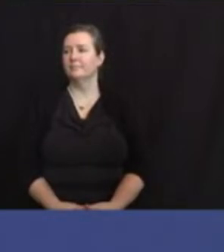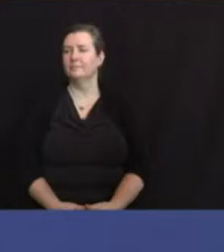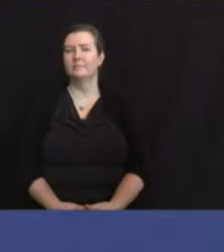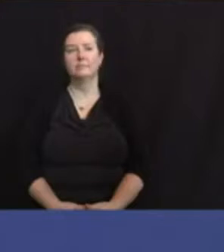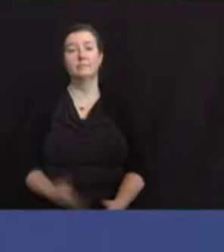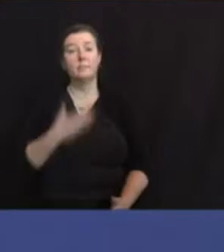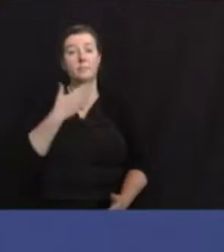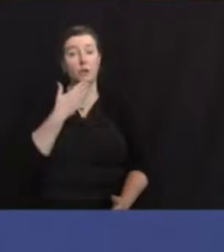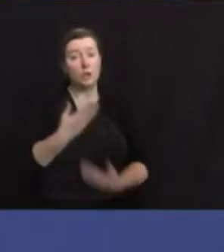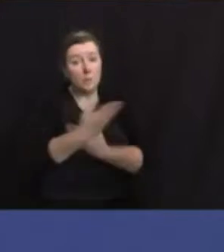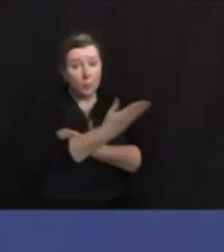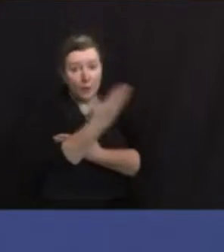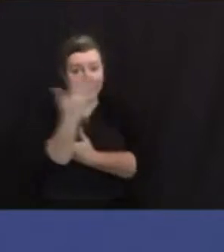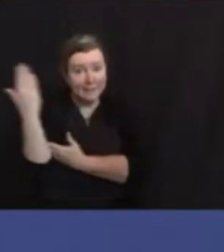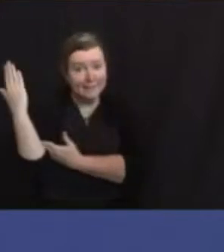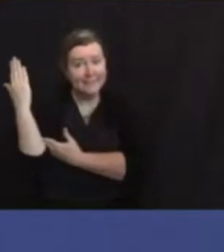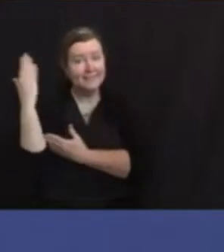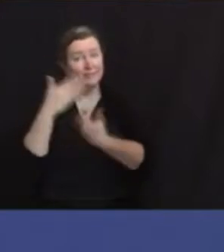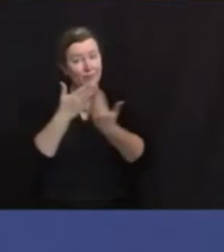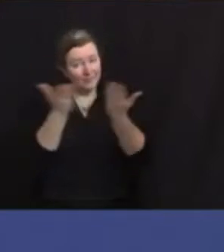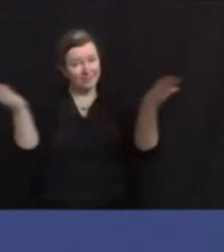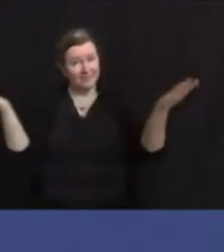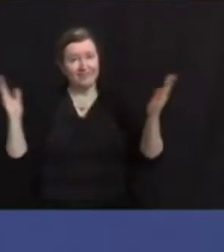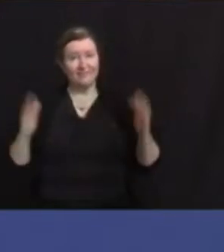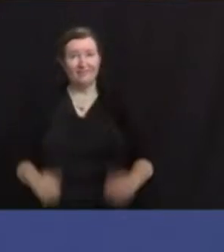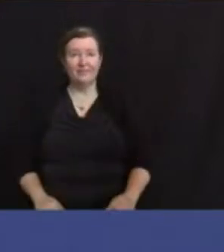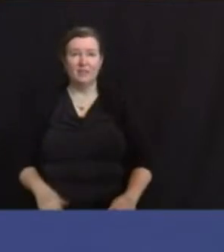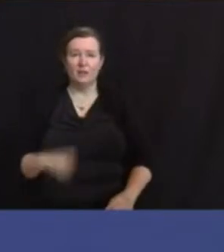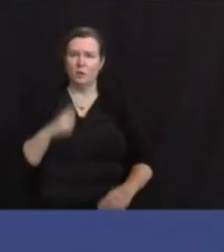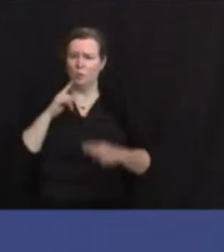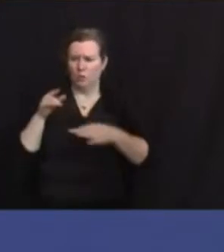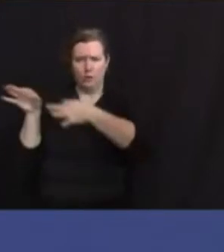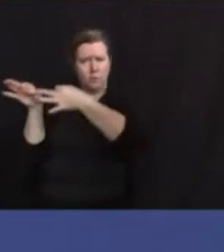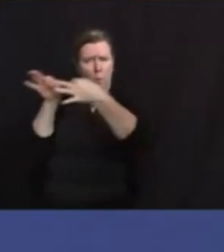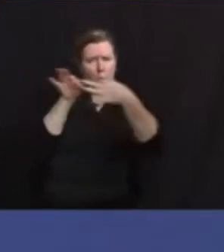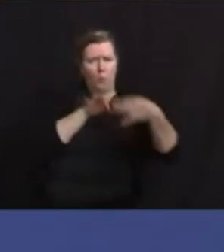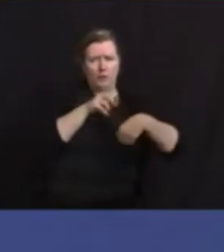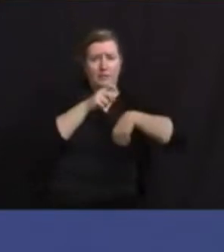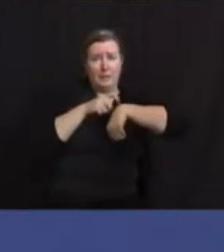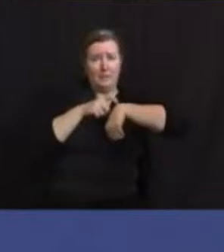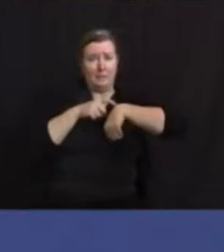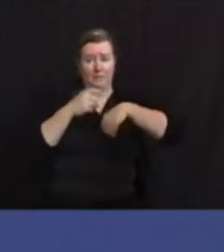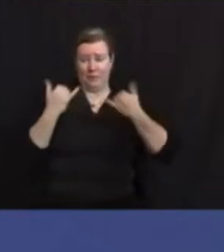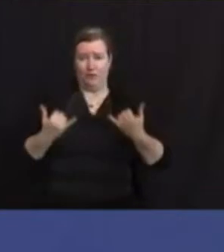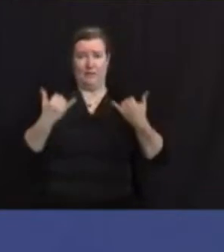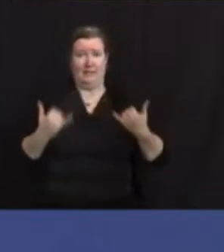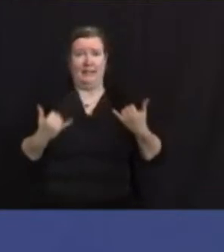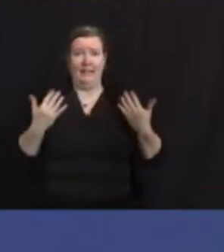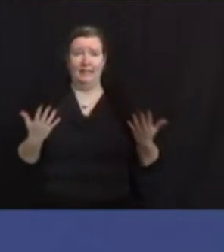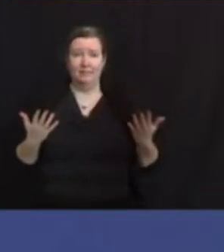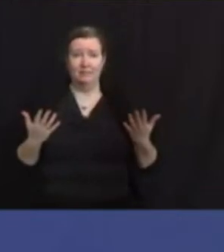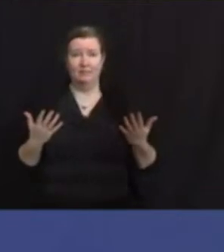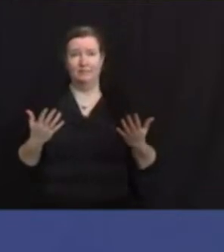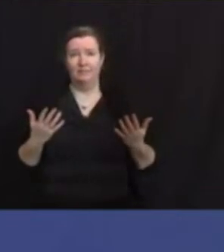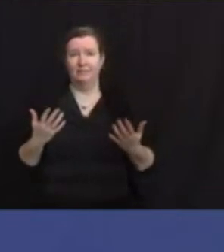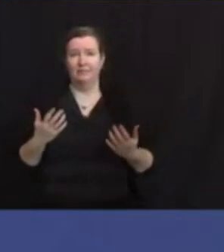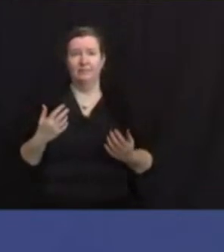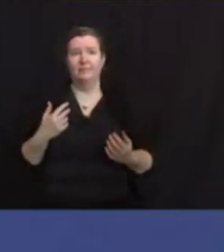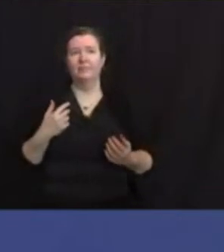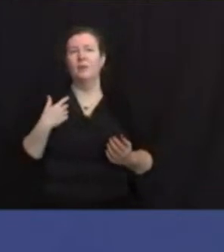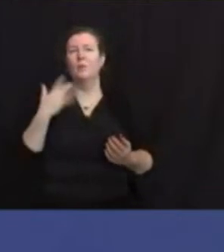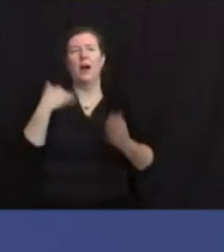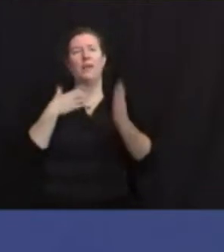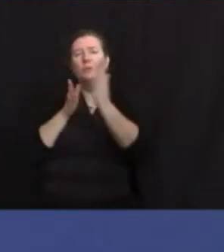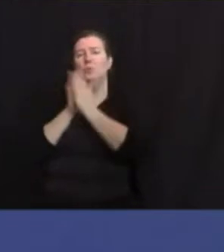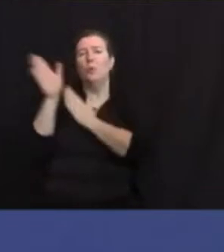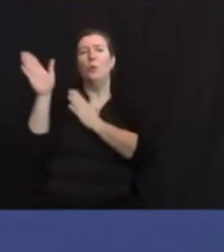Good morning. We are extra early today because from here I'm going directly to Joint Base McGuire-Dix Lakehurst to welcome